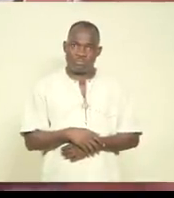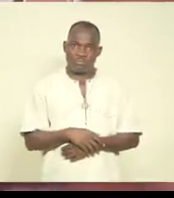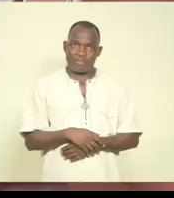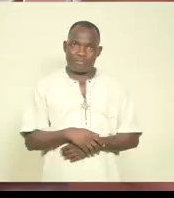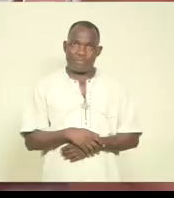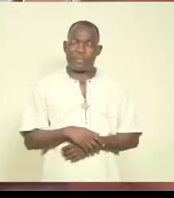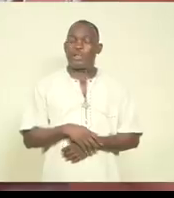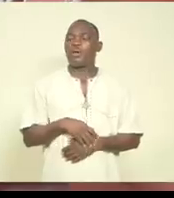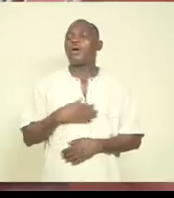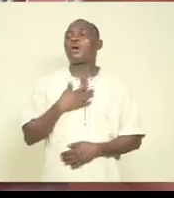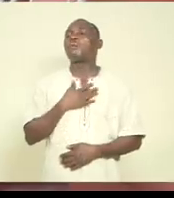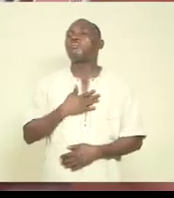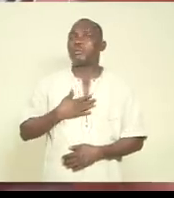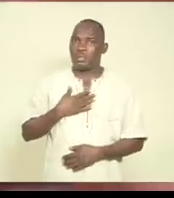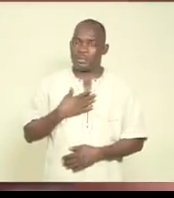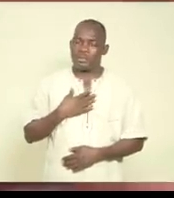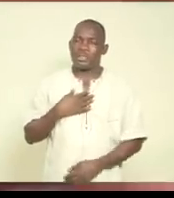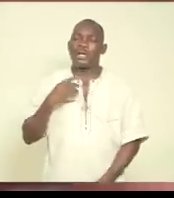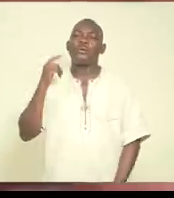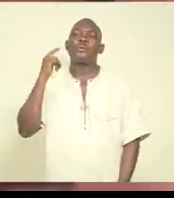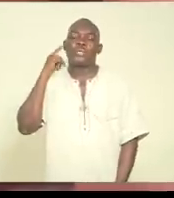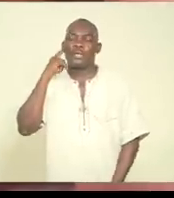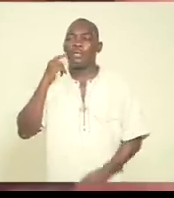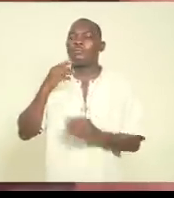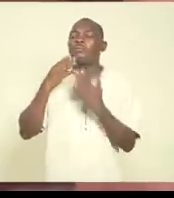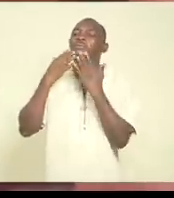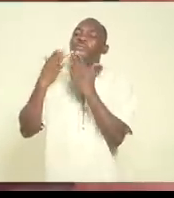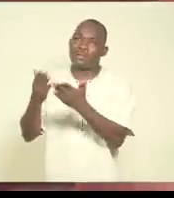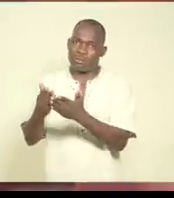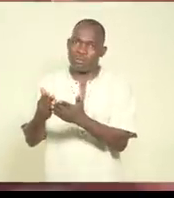Yes, we will do that. Thank you very much.